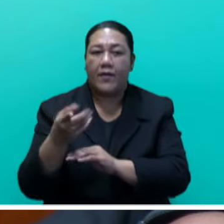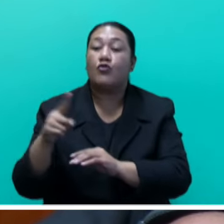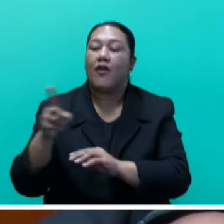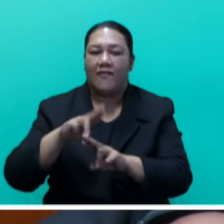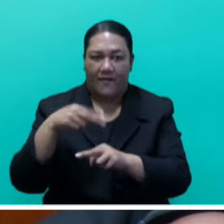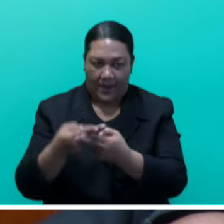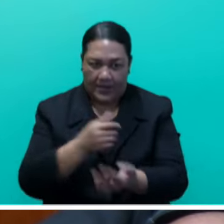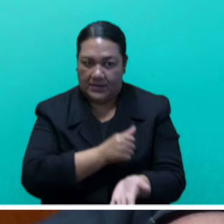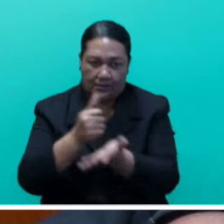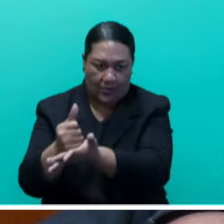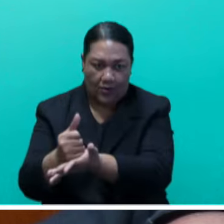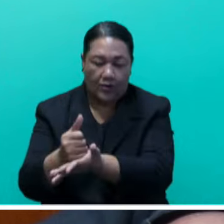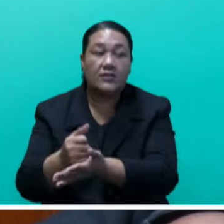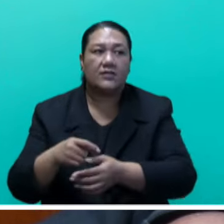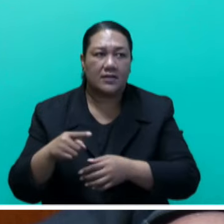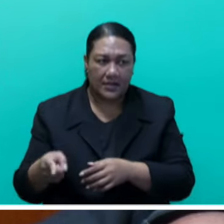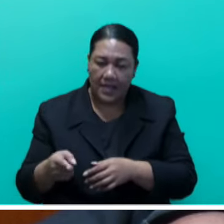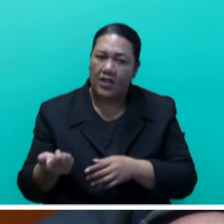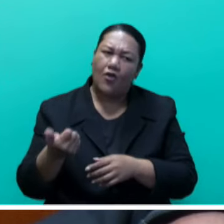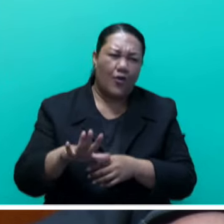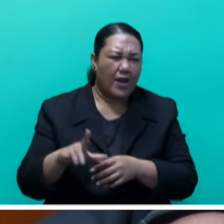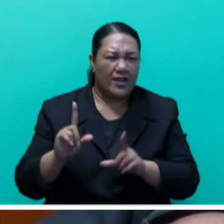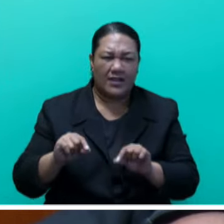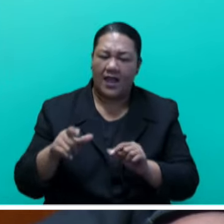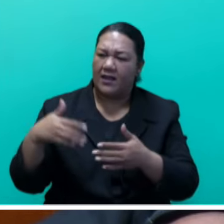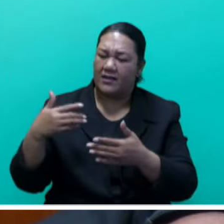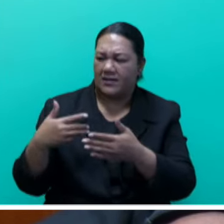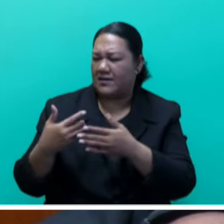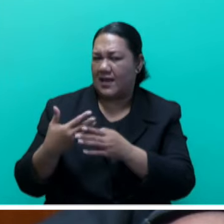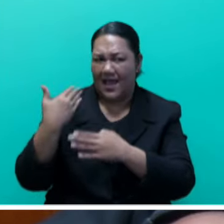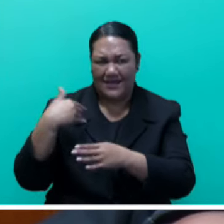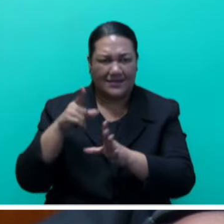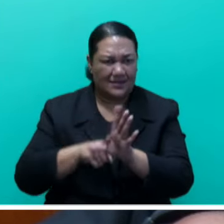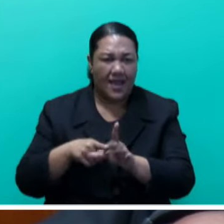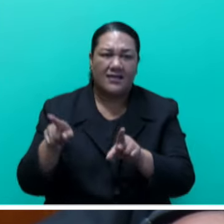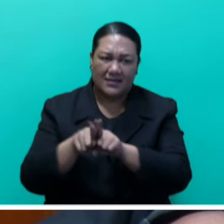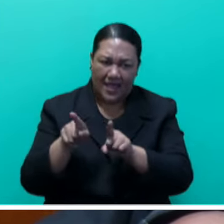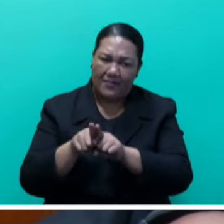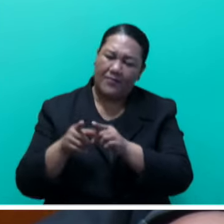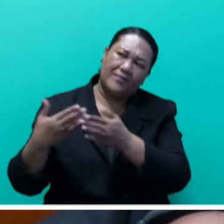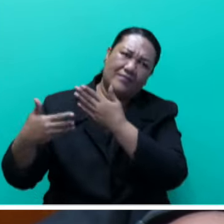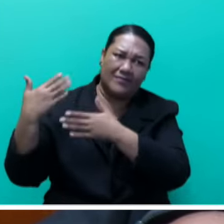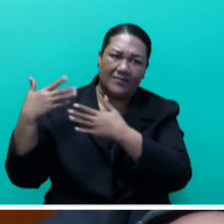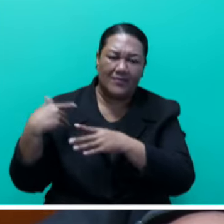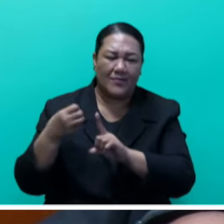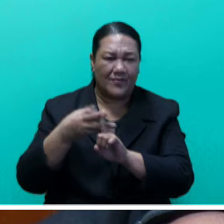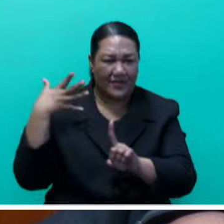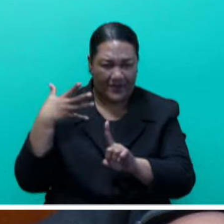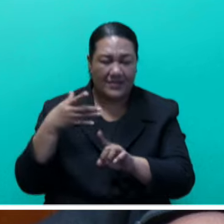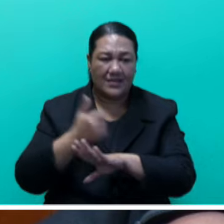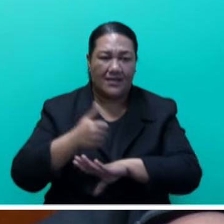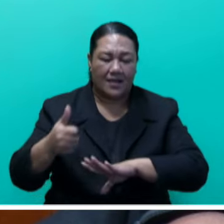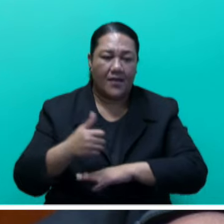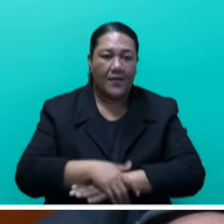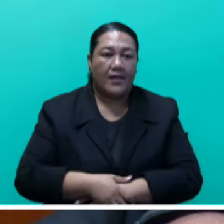our social welfare recipients. It hadn't been done for years by the previous government. And then, of course, this year, Honourable Speaker, in